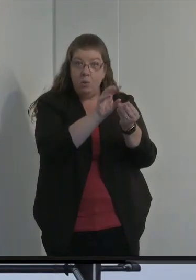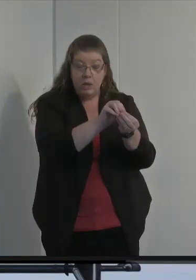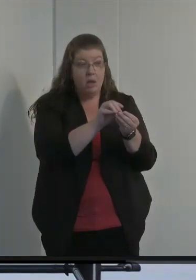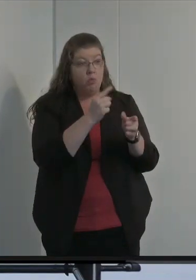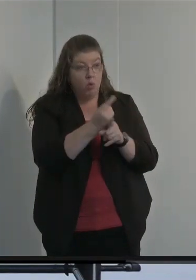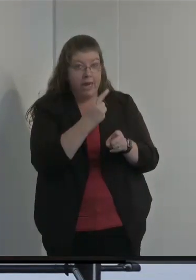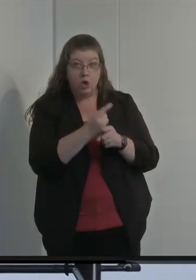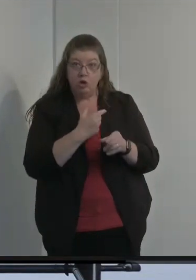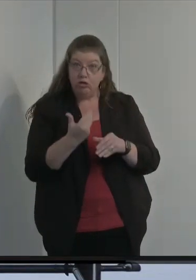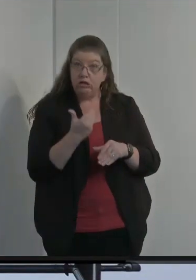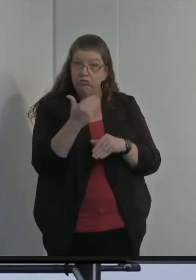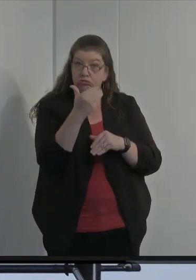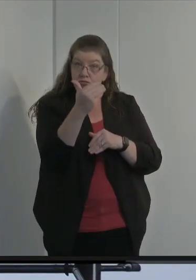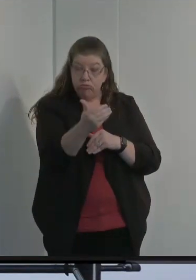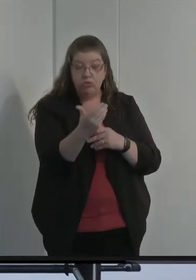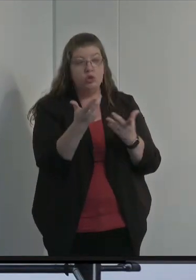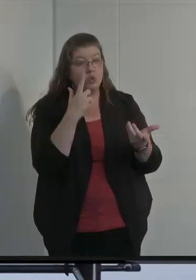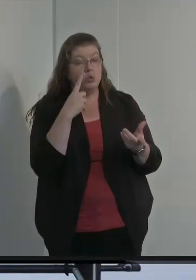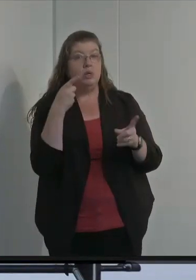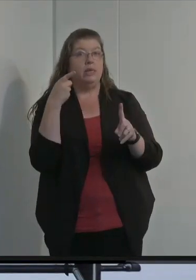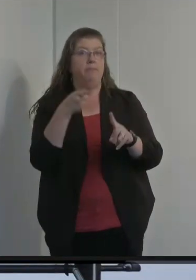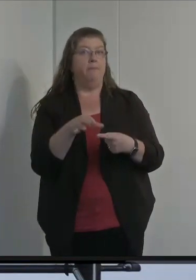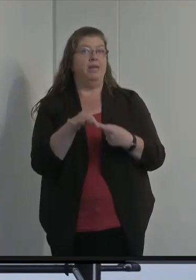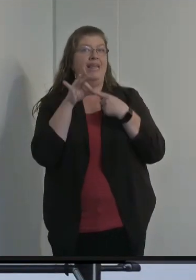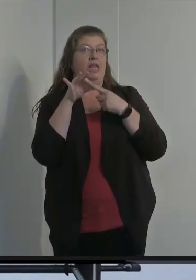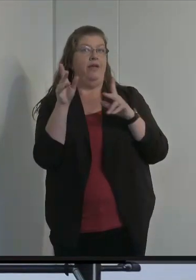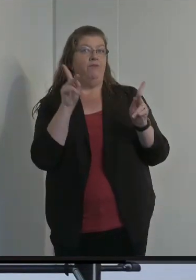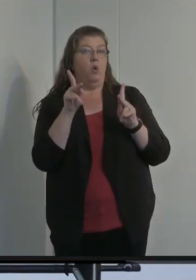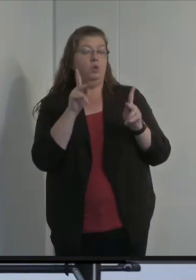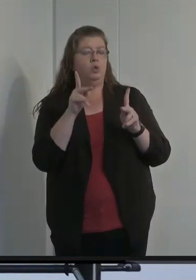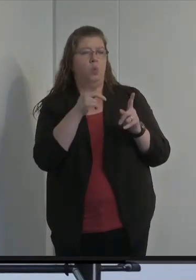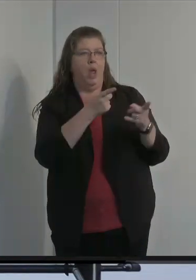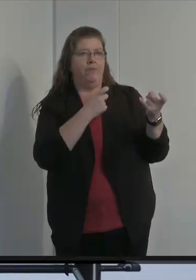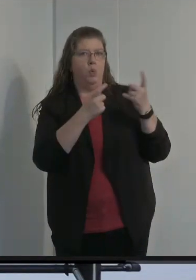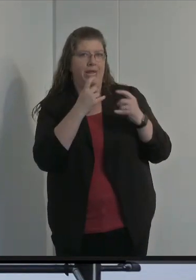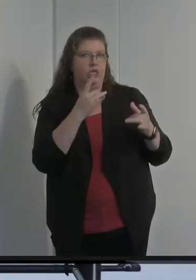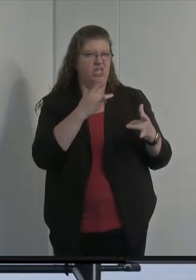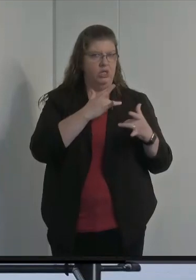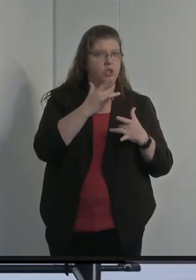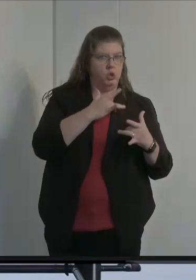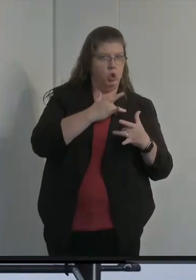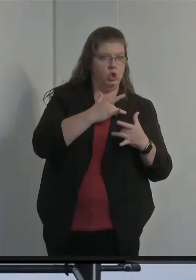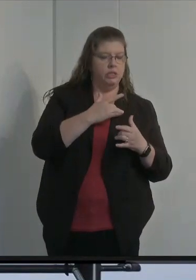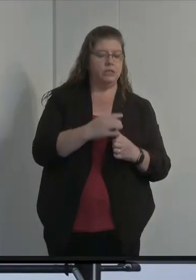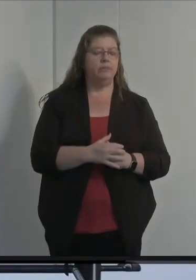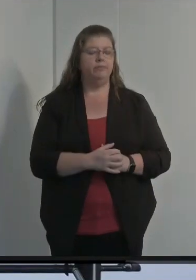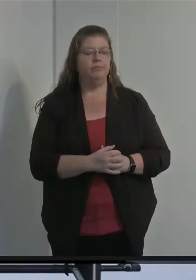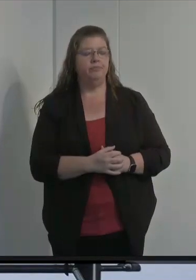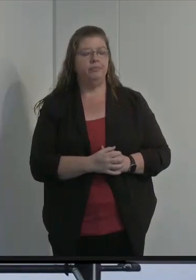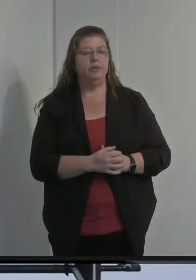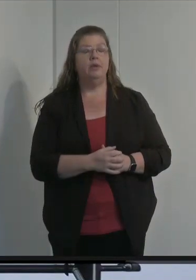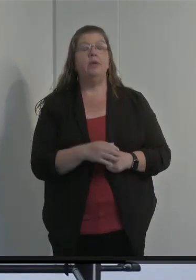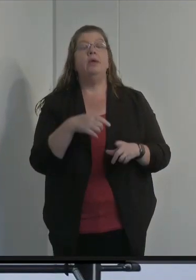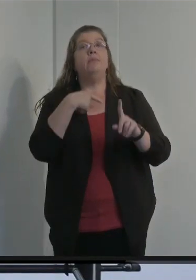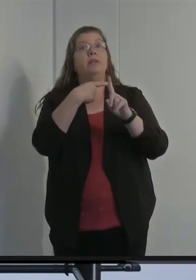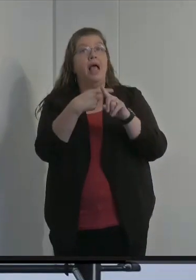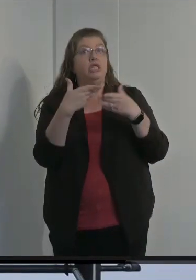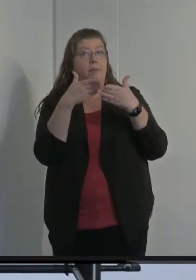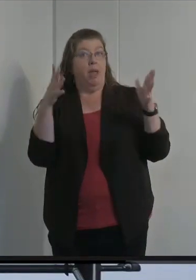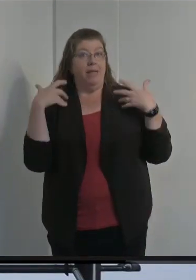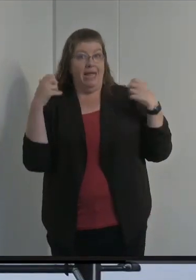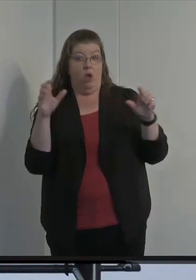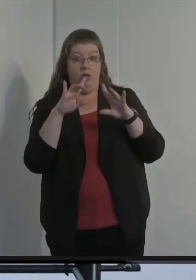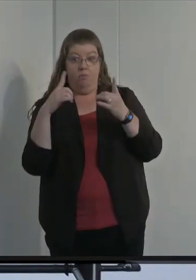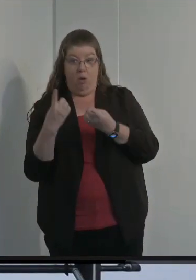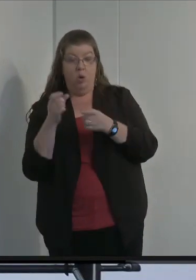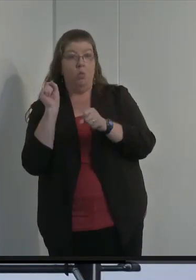regular basis as well, to particularly folks who have questions and concerns. And the Public Health Department is also working